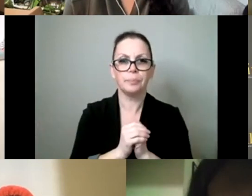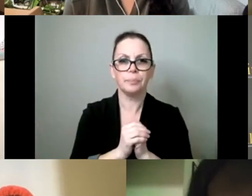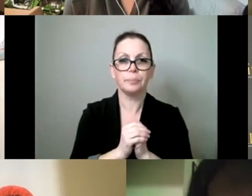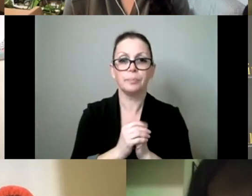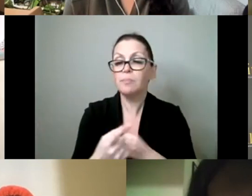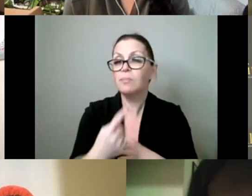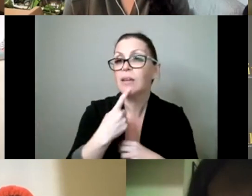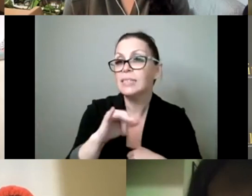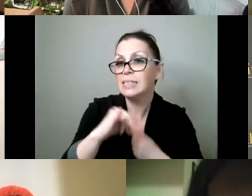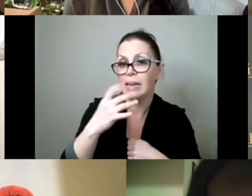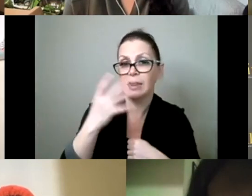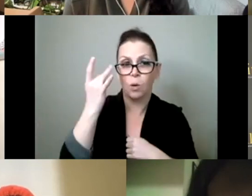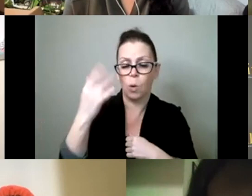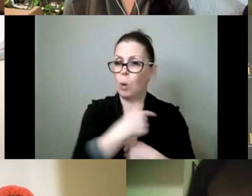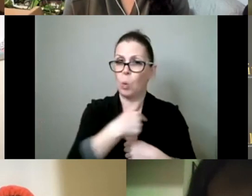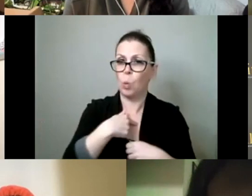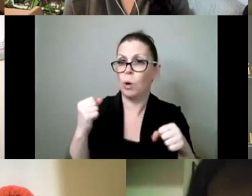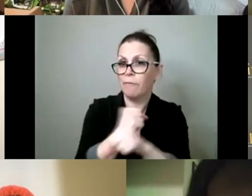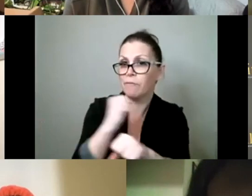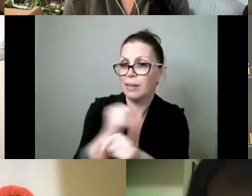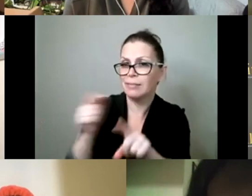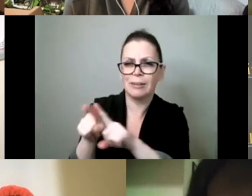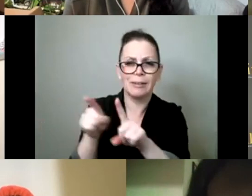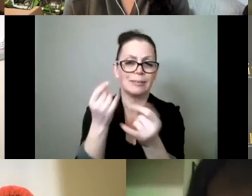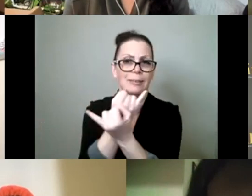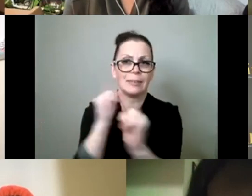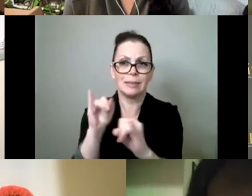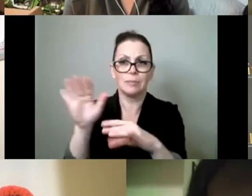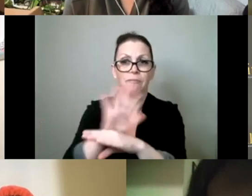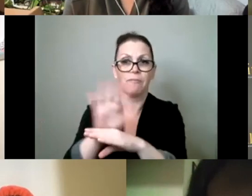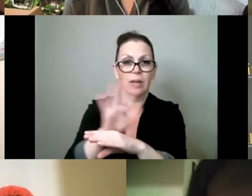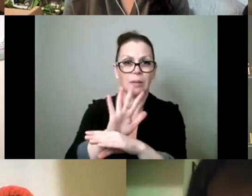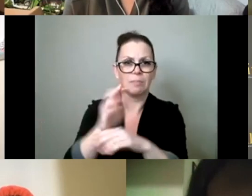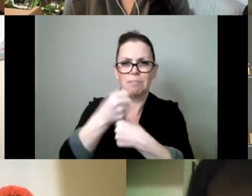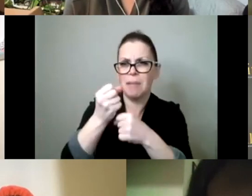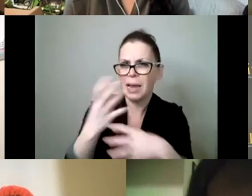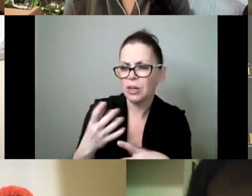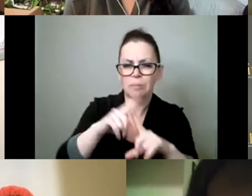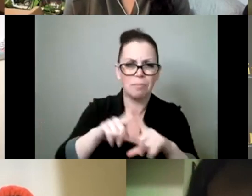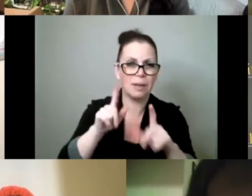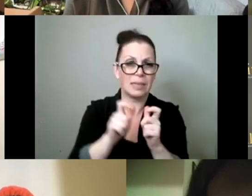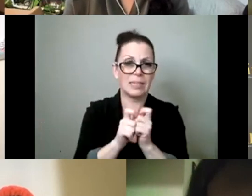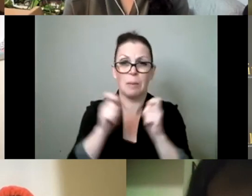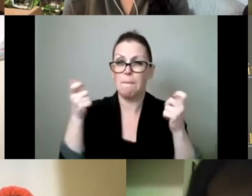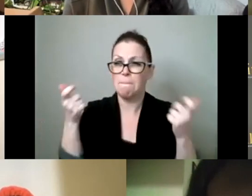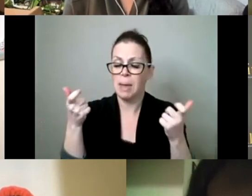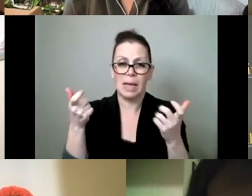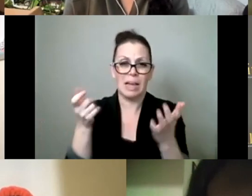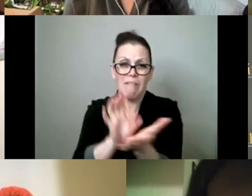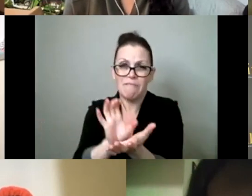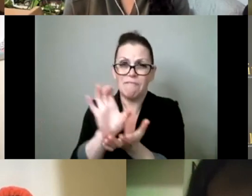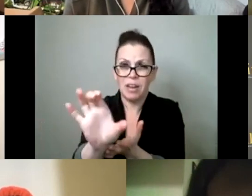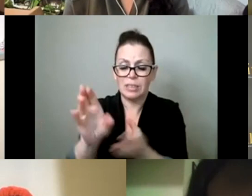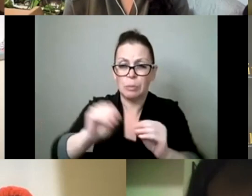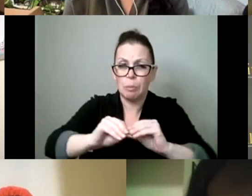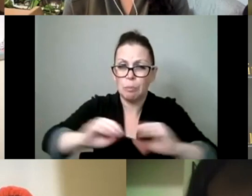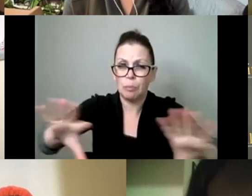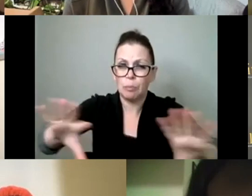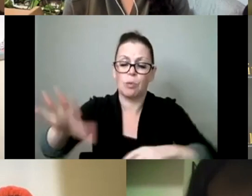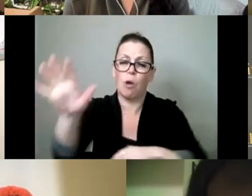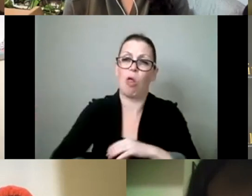say that because we're fighting as independent filmmakers, but even those massively funded and distributed